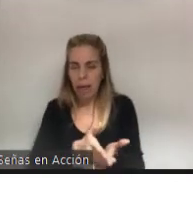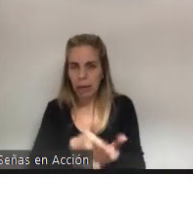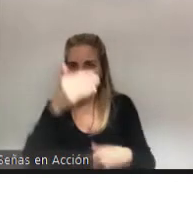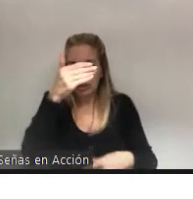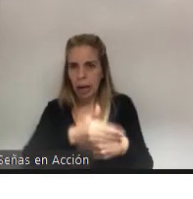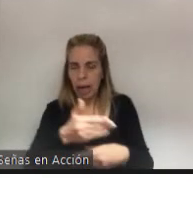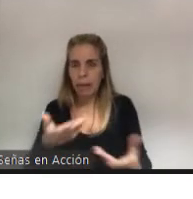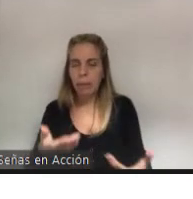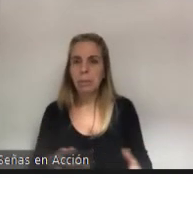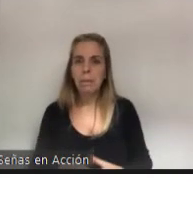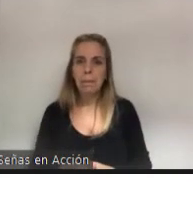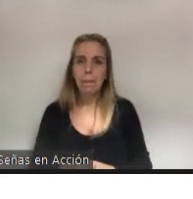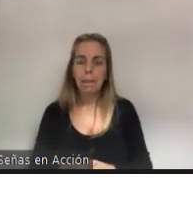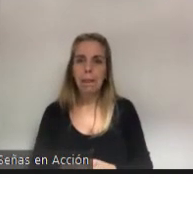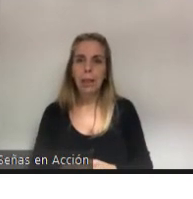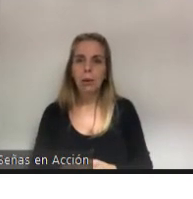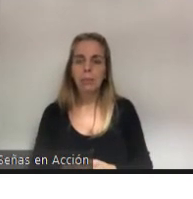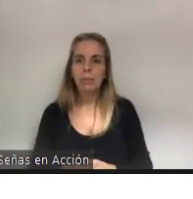it comes to that,